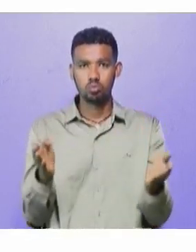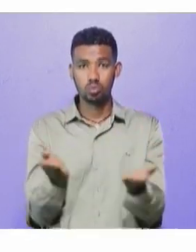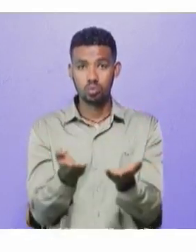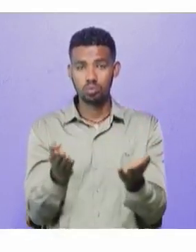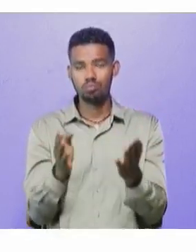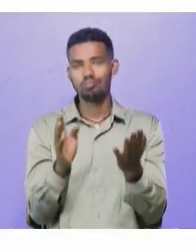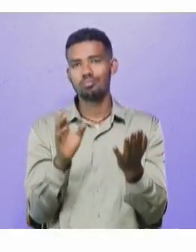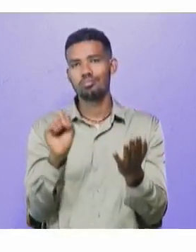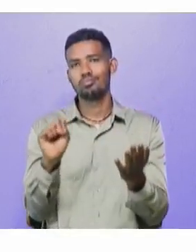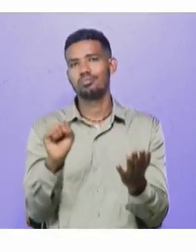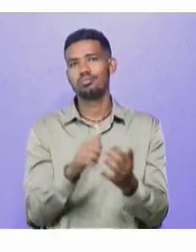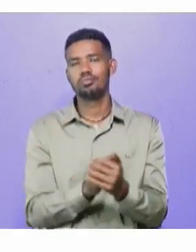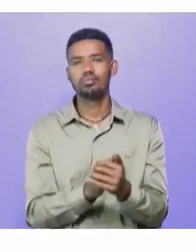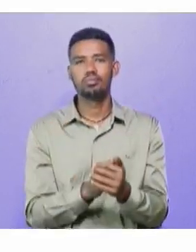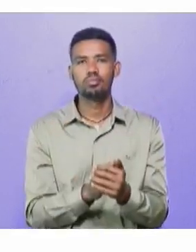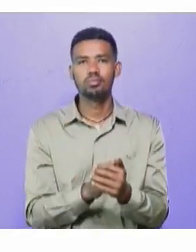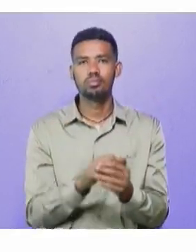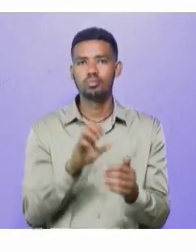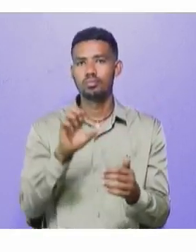boxes,